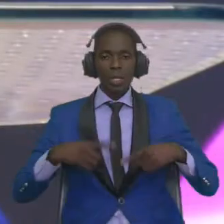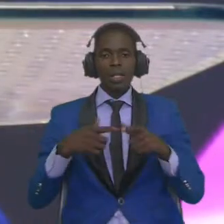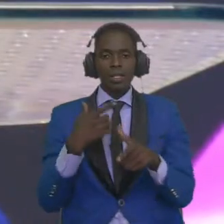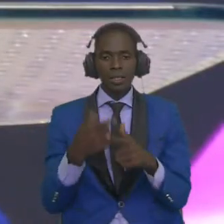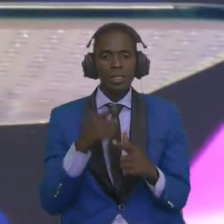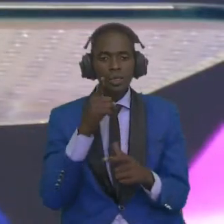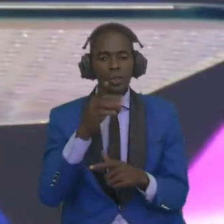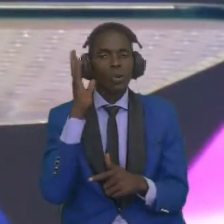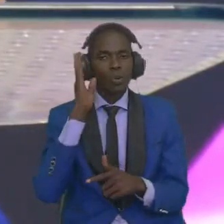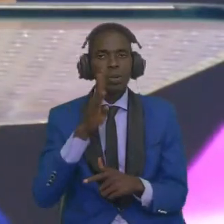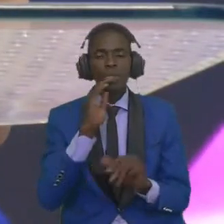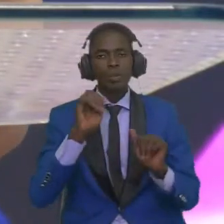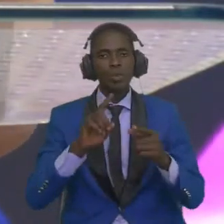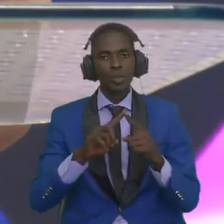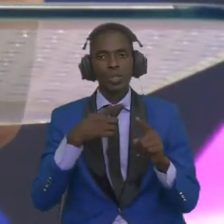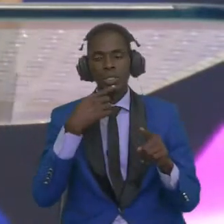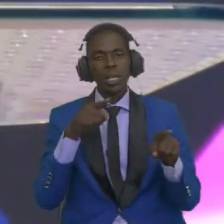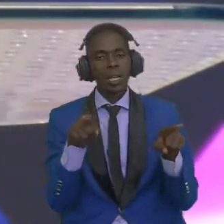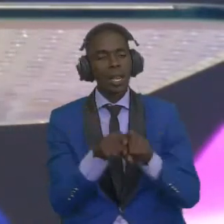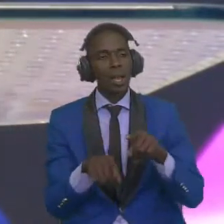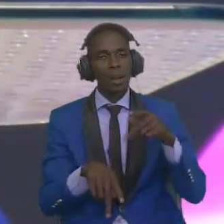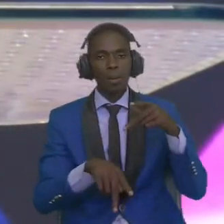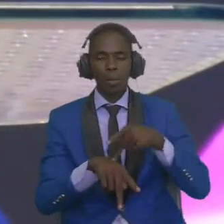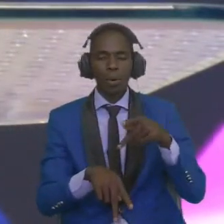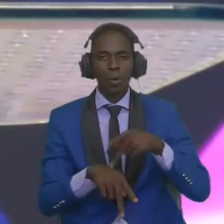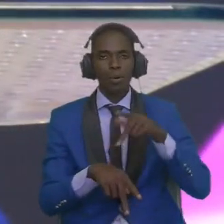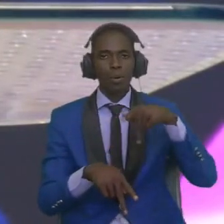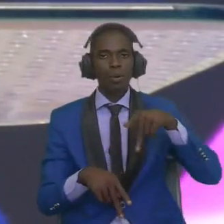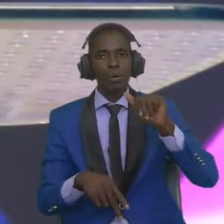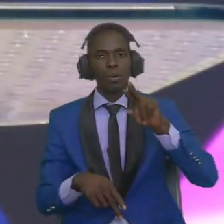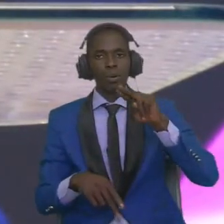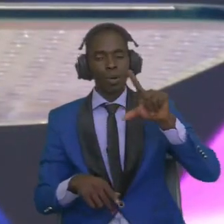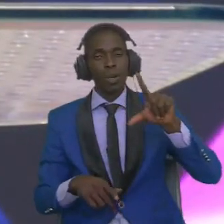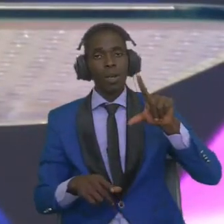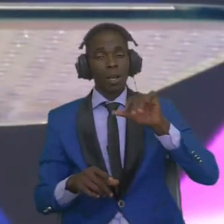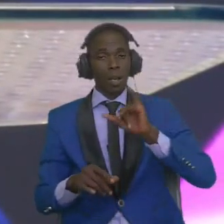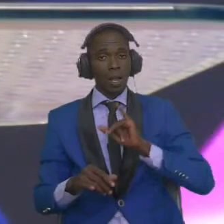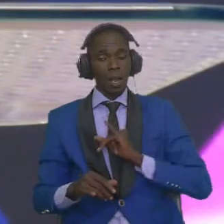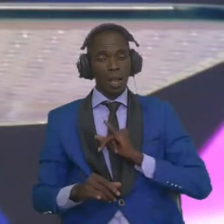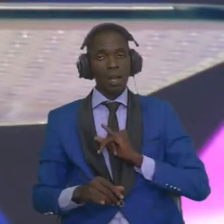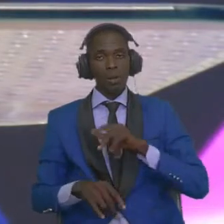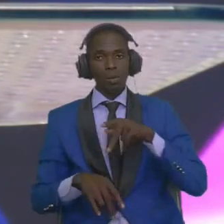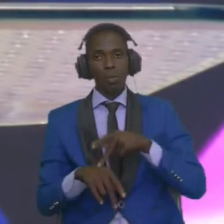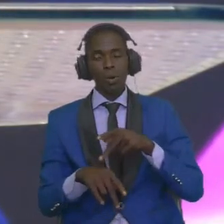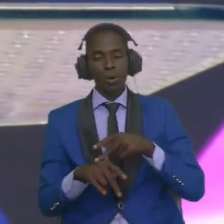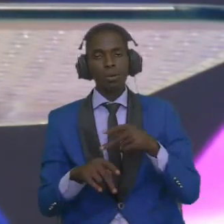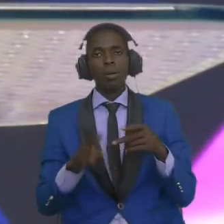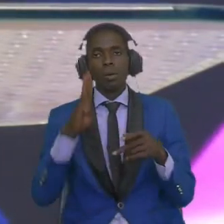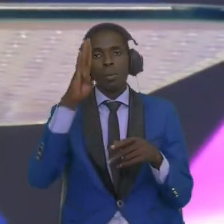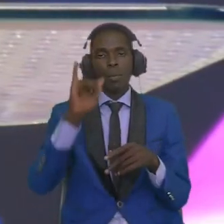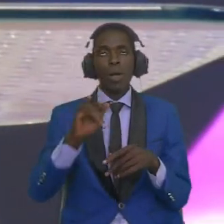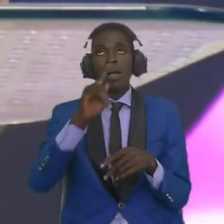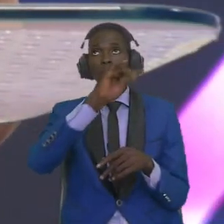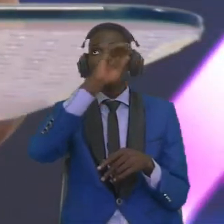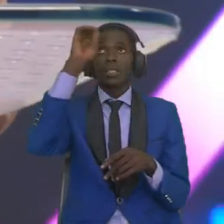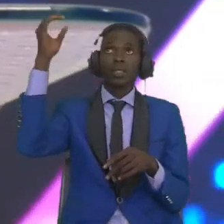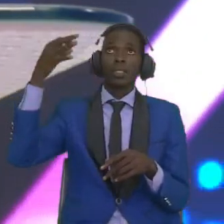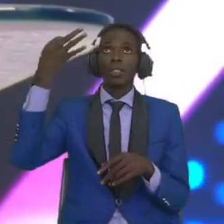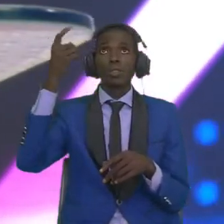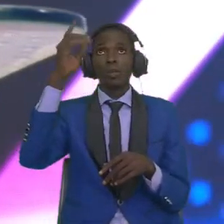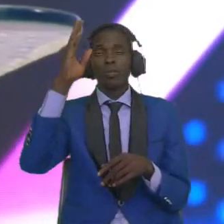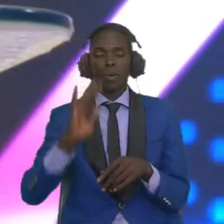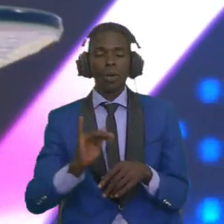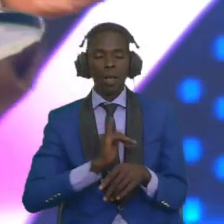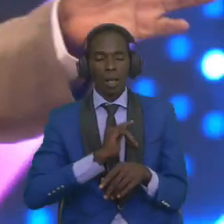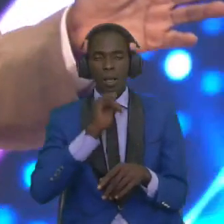you will be able to say, like Paul the apostle, and but by the grace of God, I am